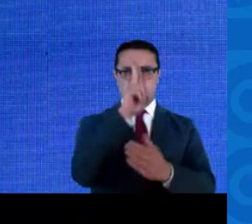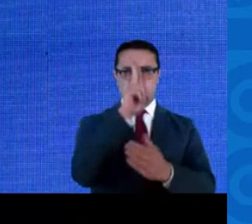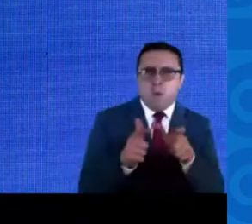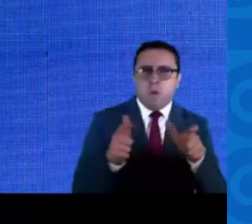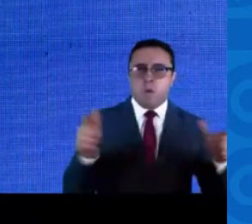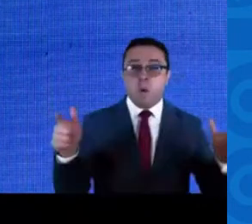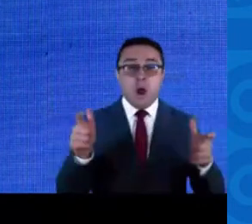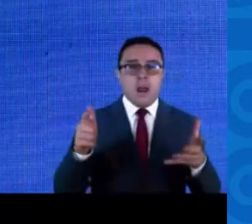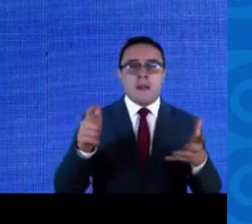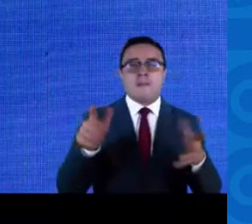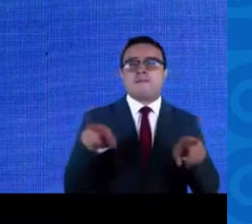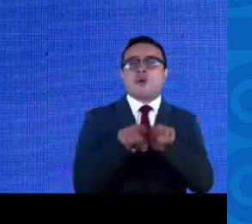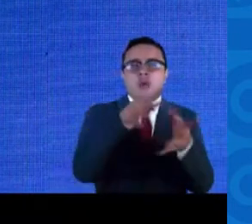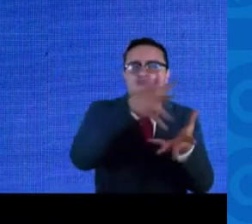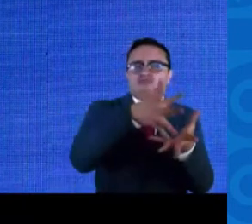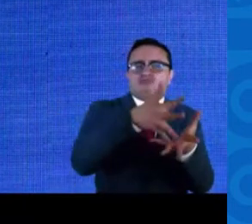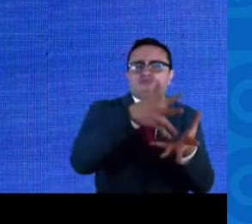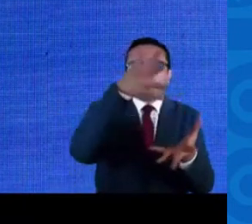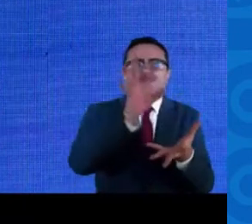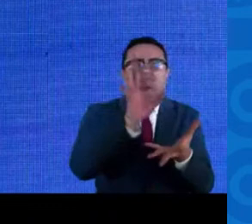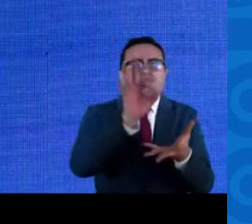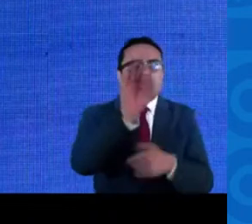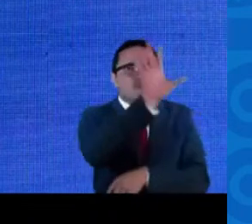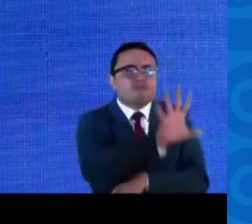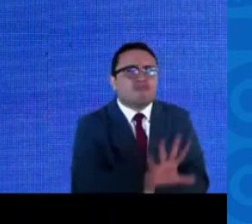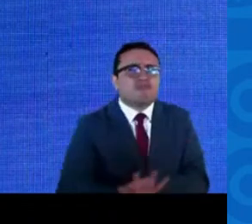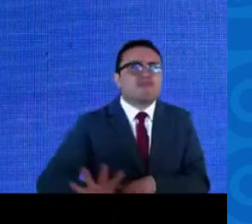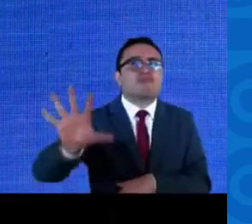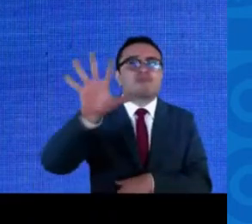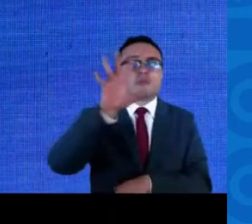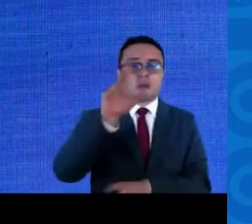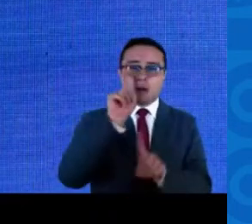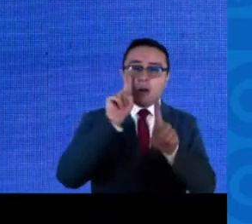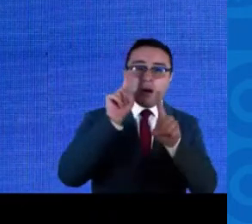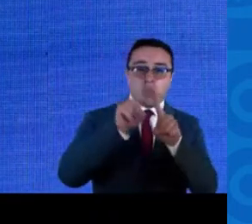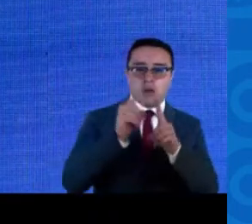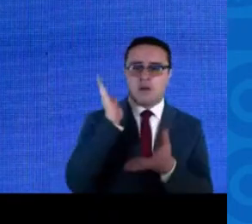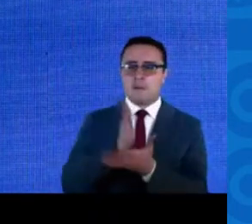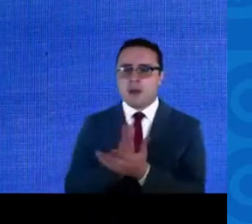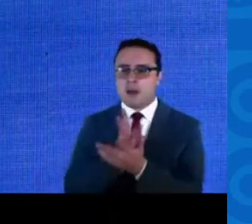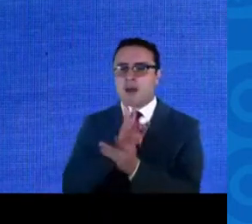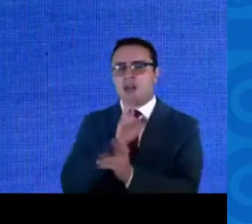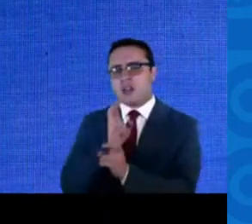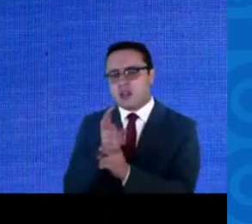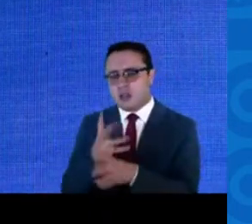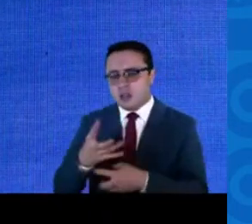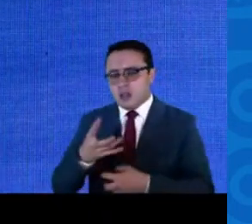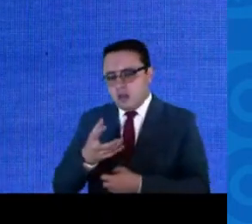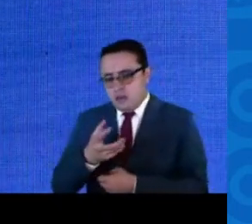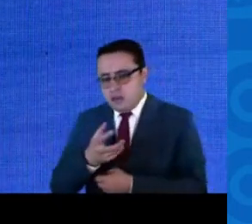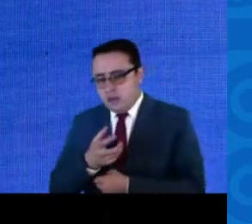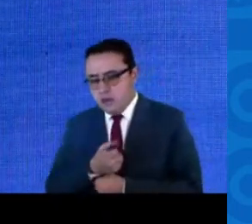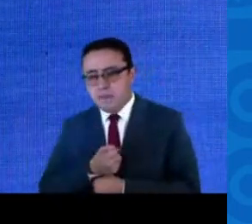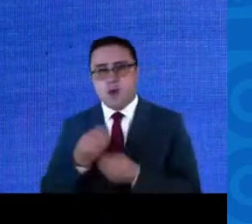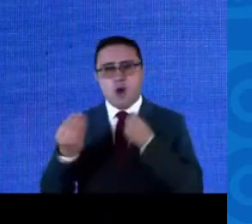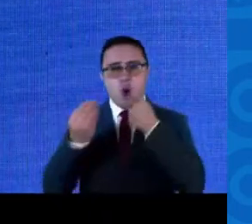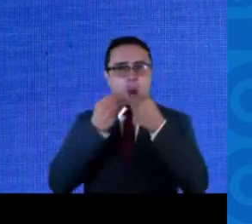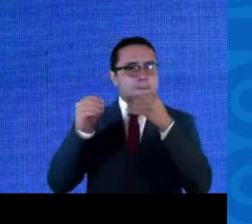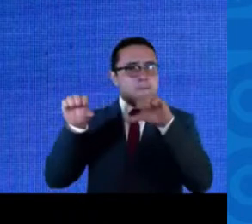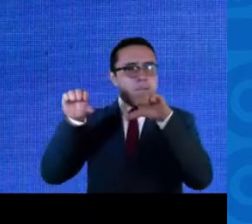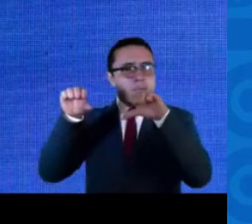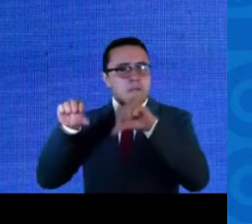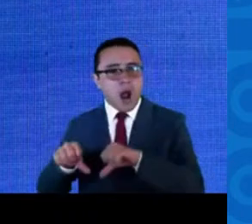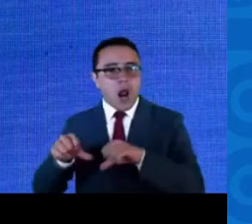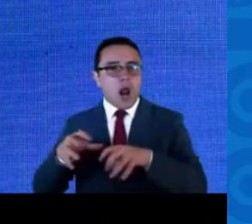is an enormous capital, a great richness in our countries to be able to combat